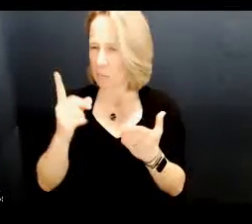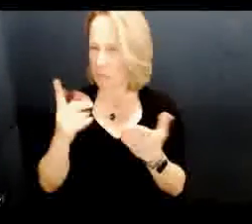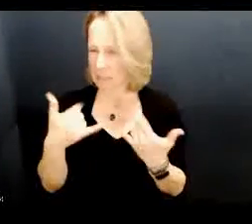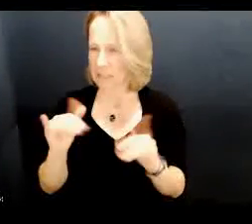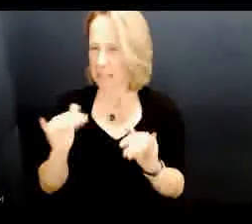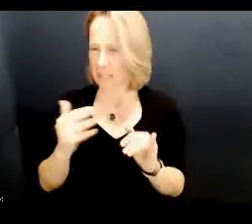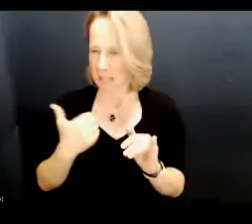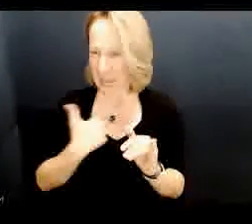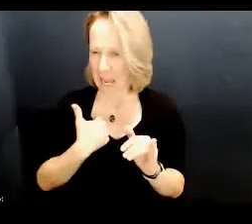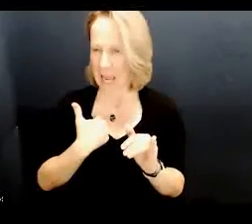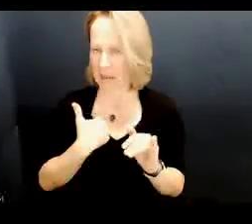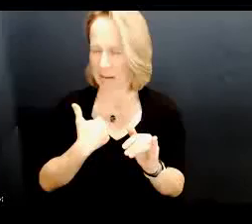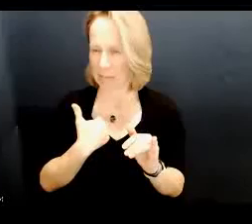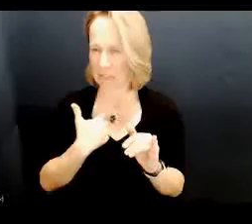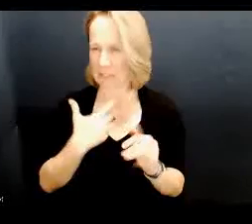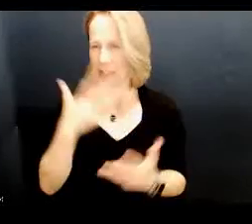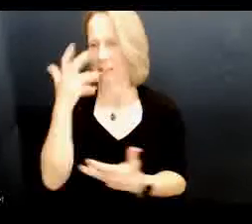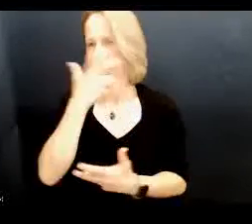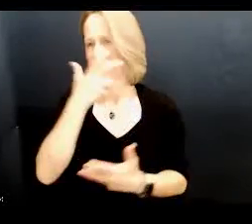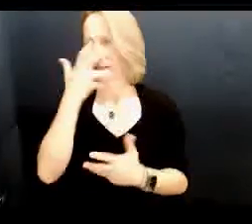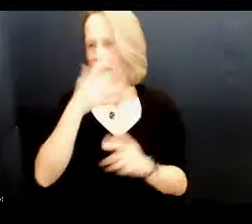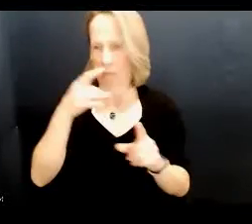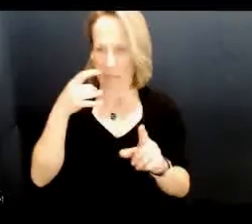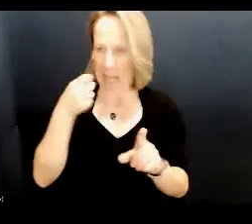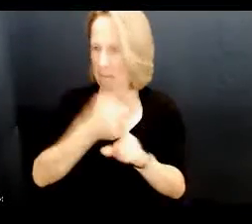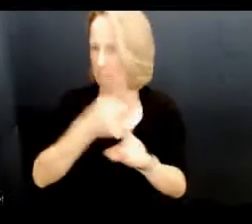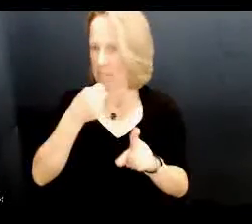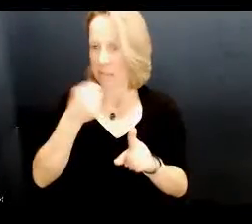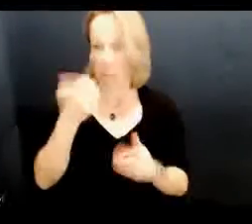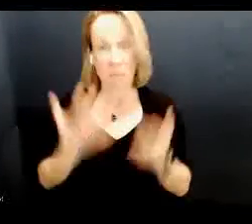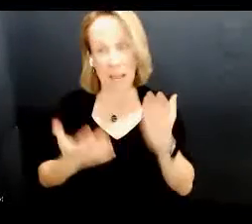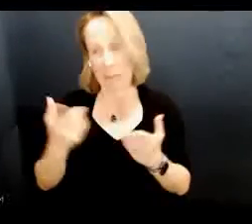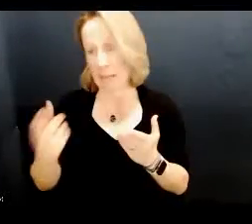from maybe they're dissociating, maybe they are not